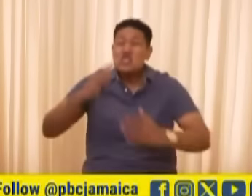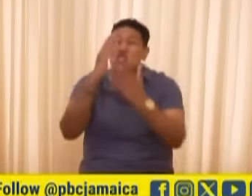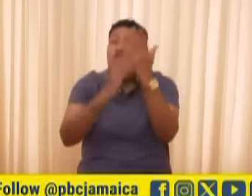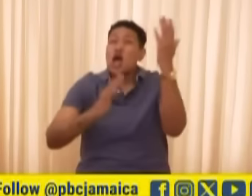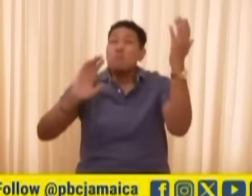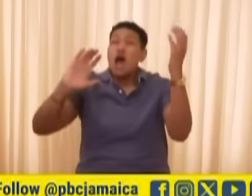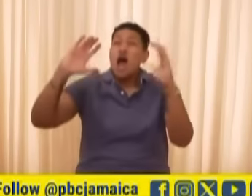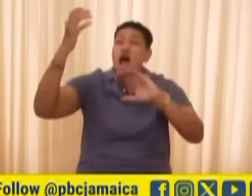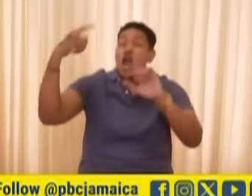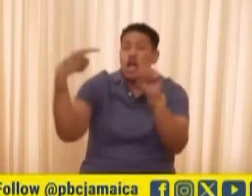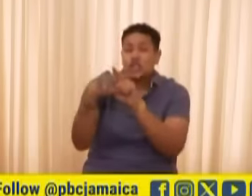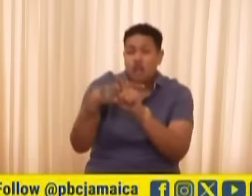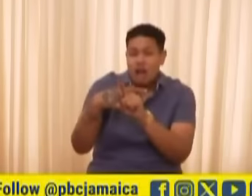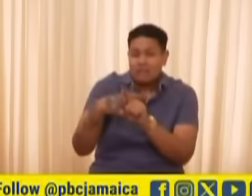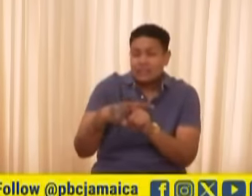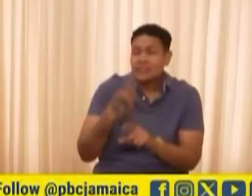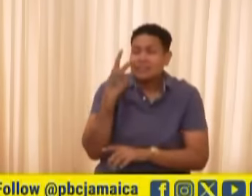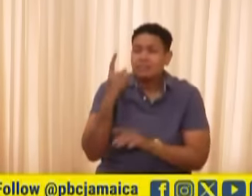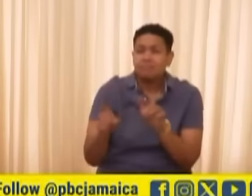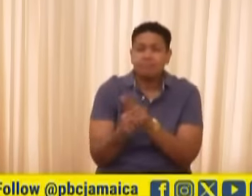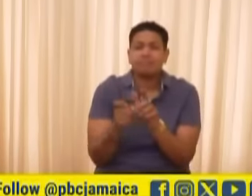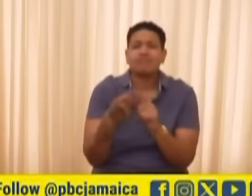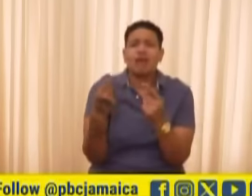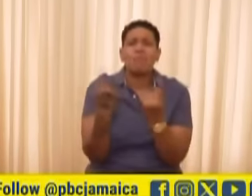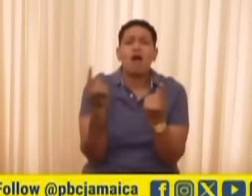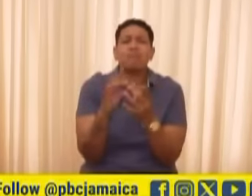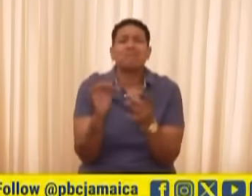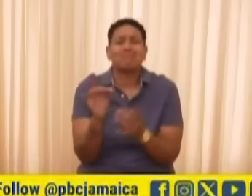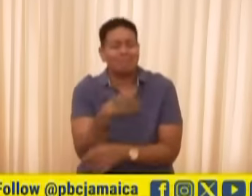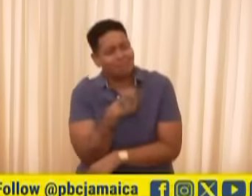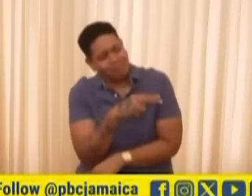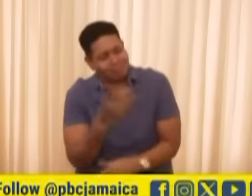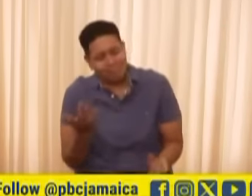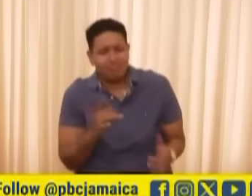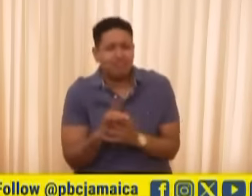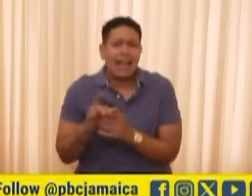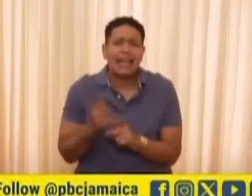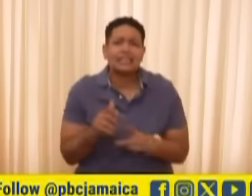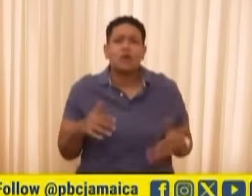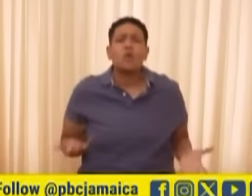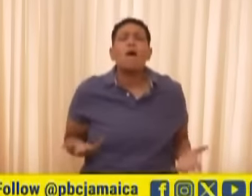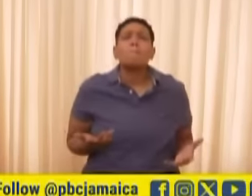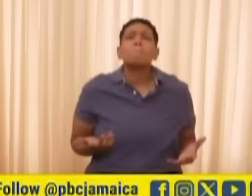controversy coming from the opposition as it relates to the